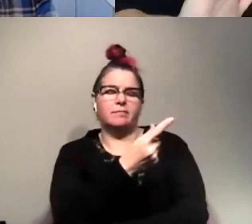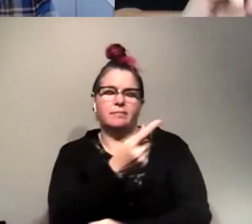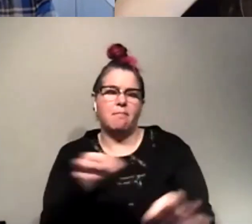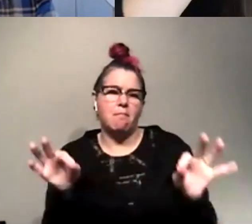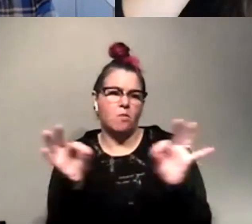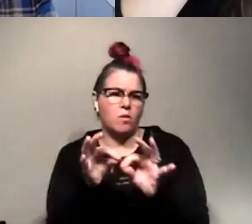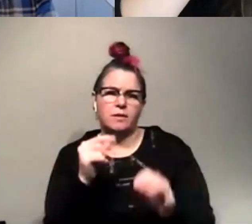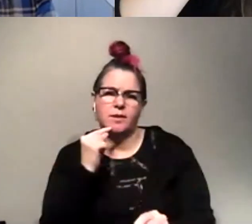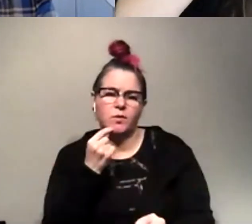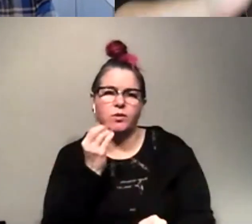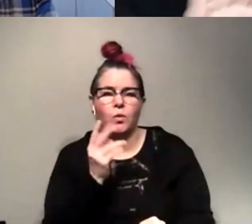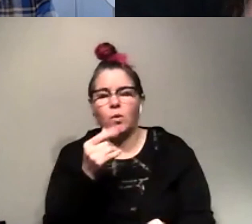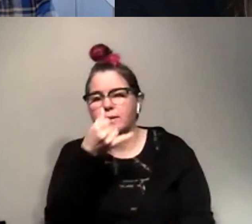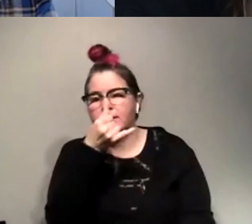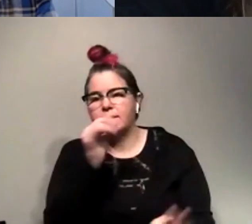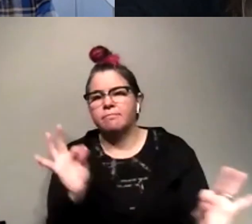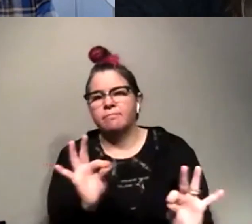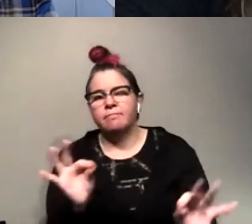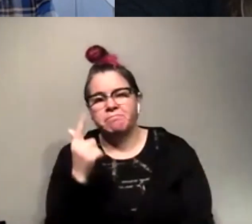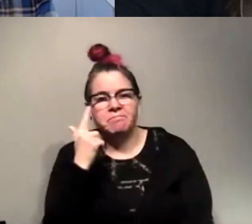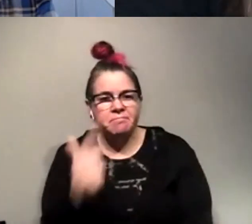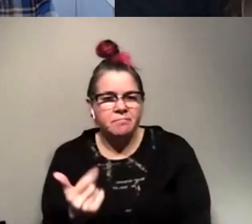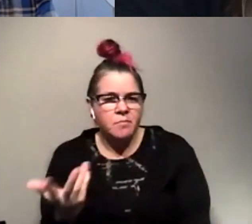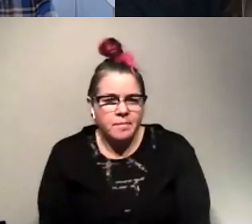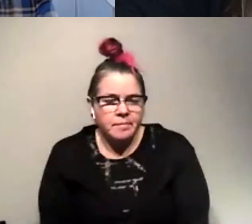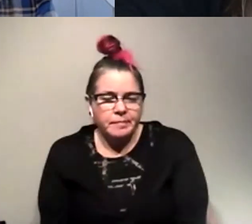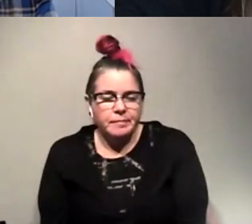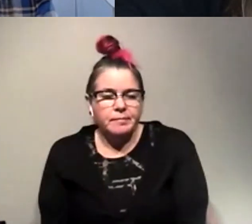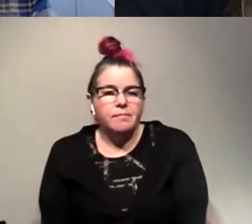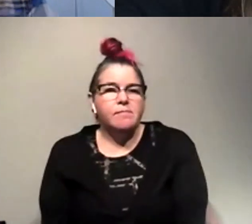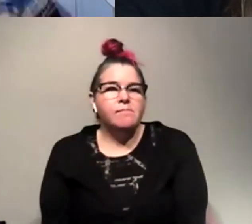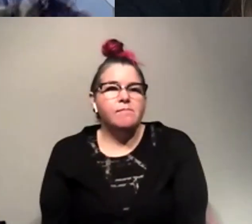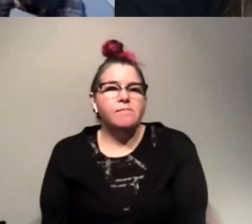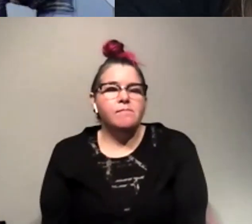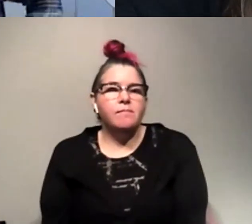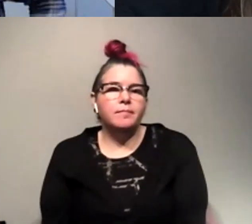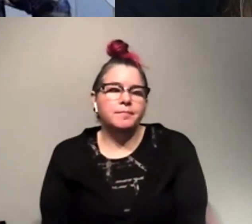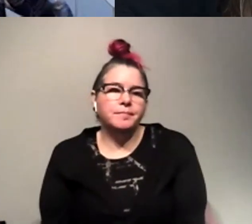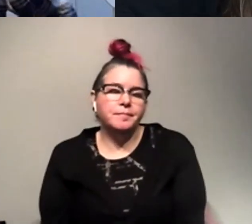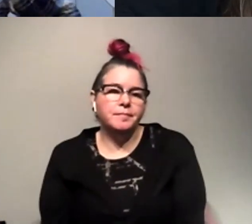or like silly and small as you'd like. It doesn't have to be related to your work. What would that be?